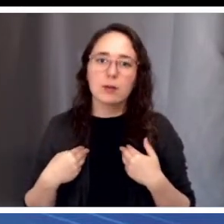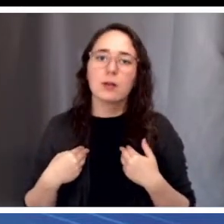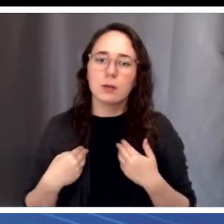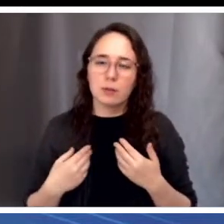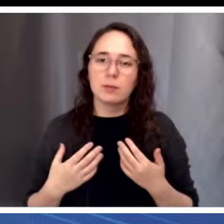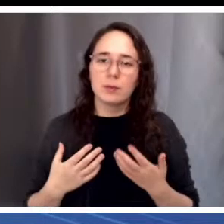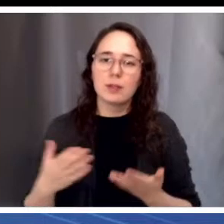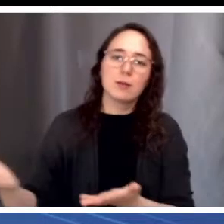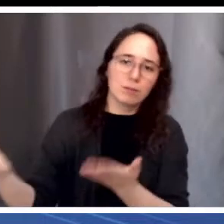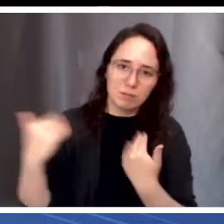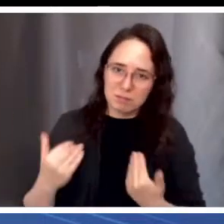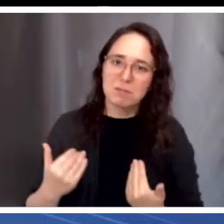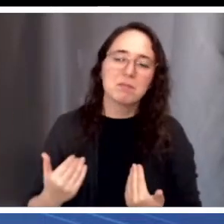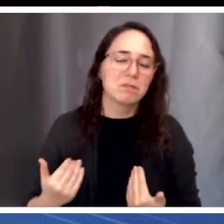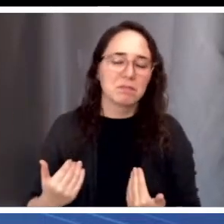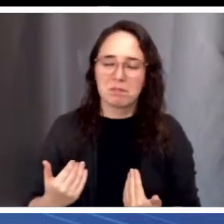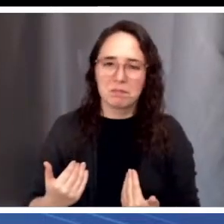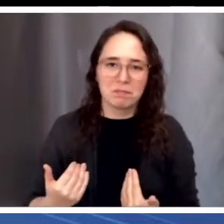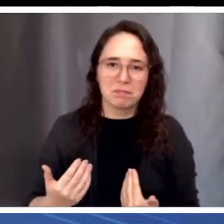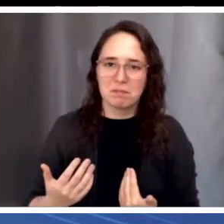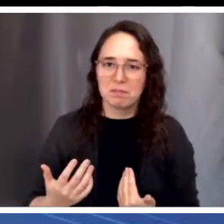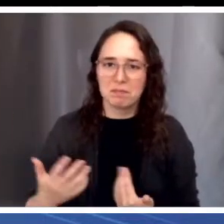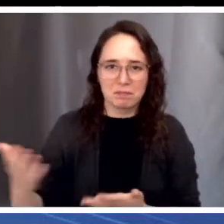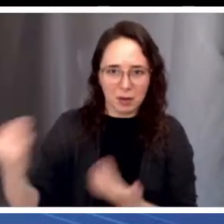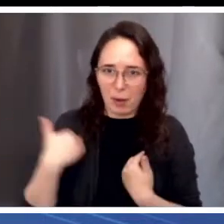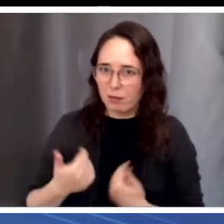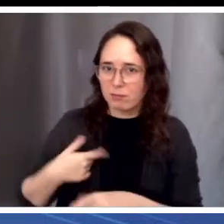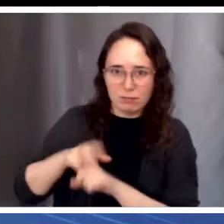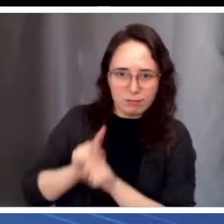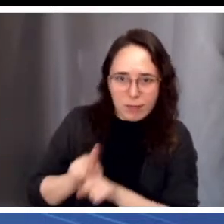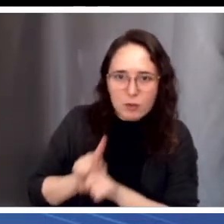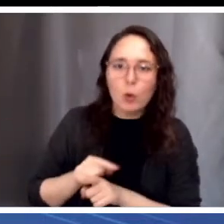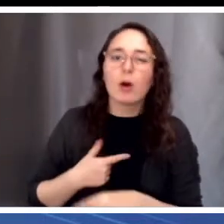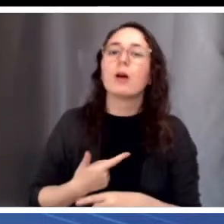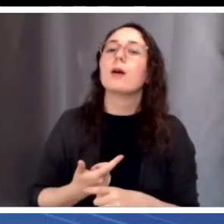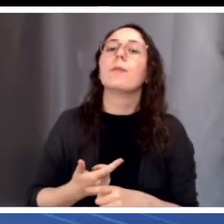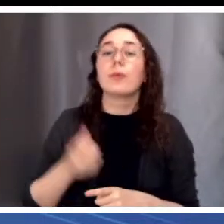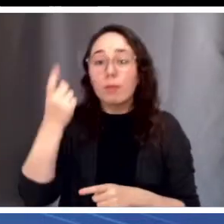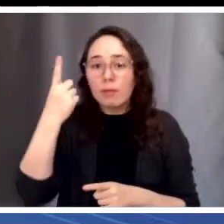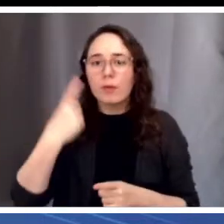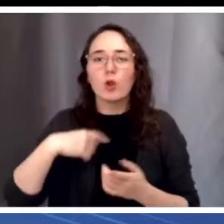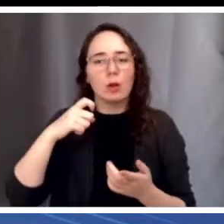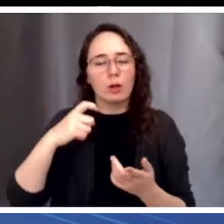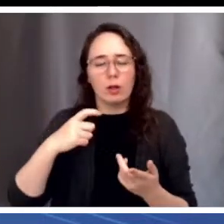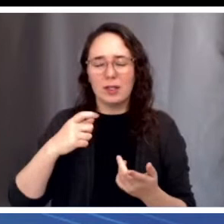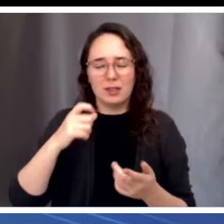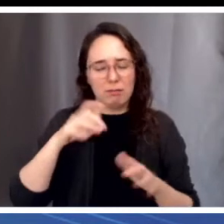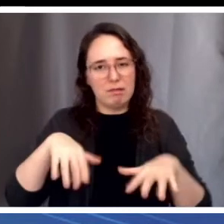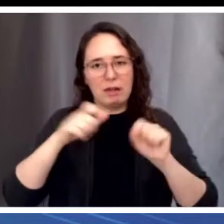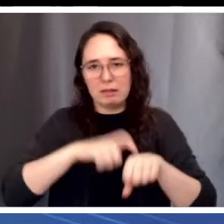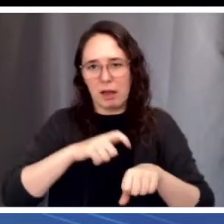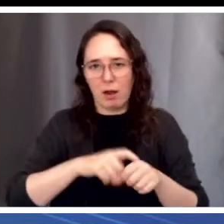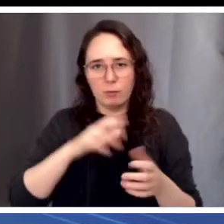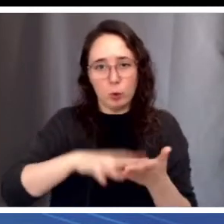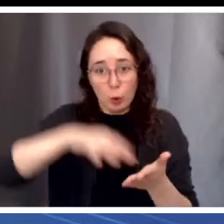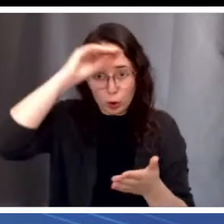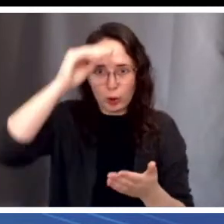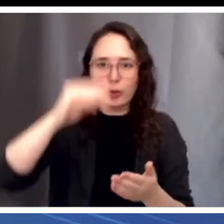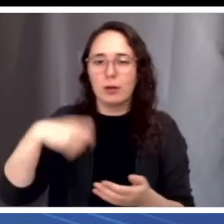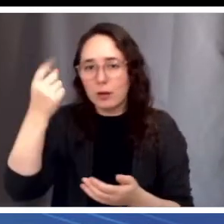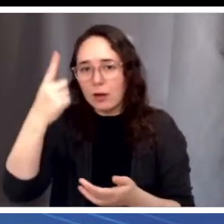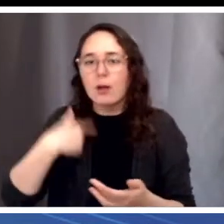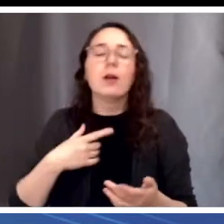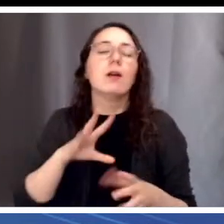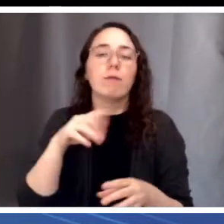But when you come under my wings, you're going to have a learning curve. And it's going to be a lot of advocacy. So I ask